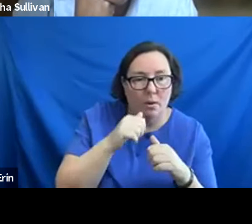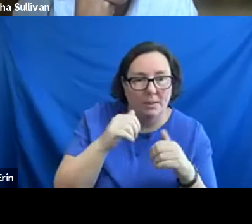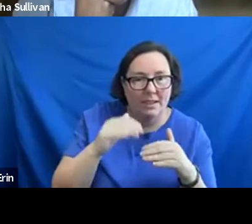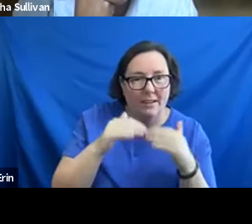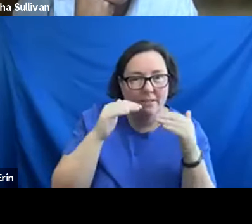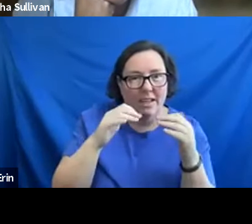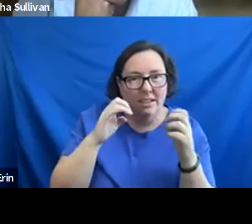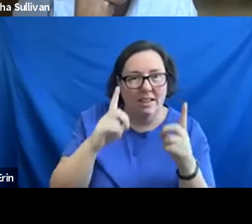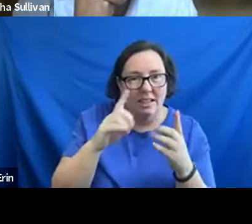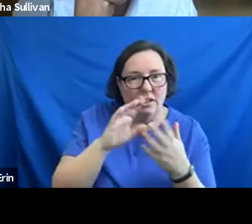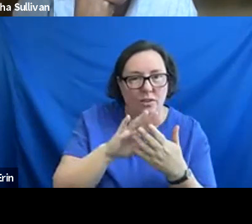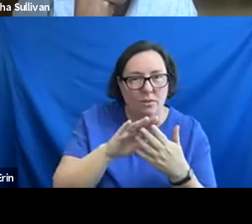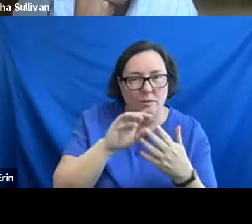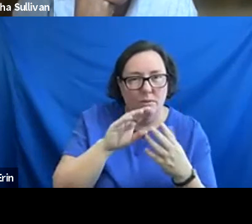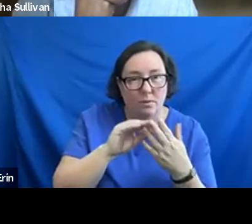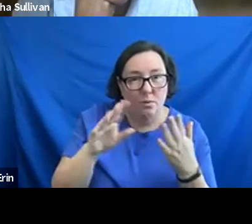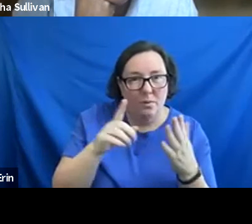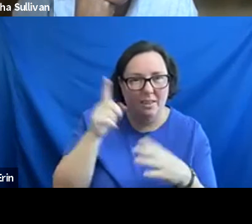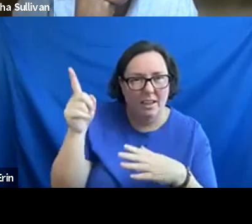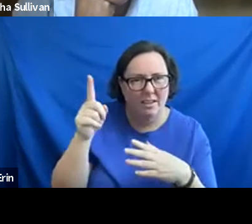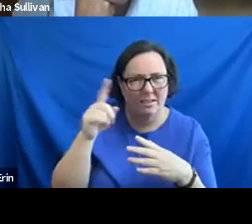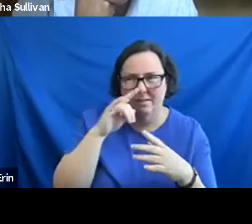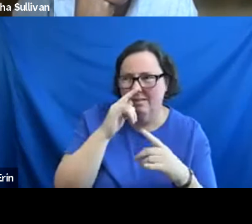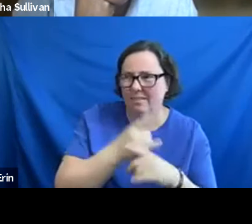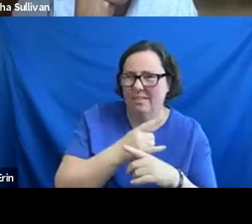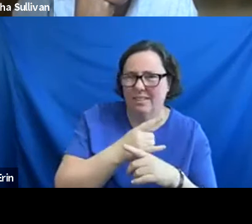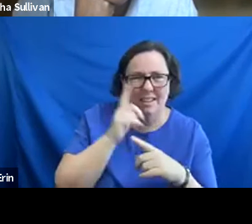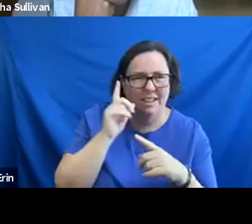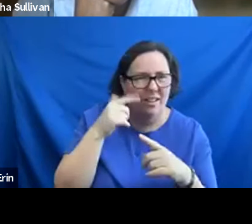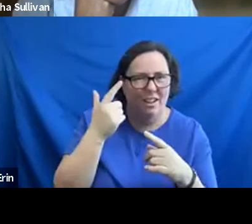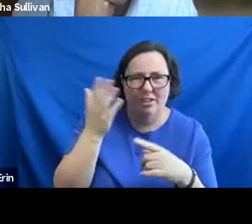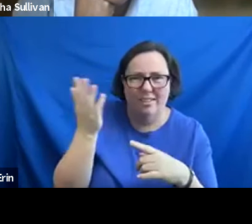educated students to those schools? It kind of seems illogical if you ask me.